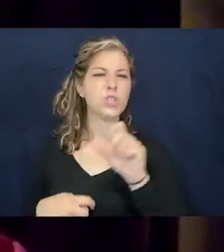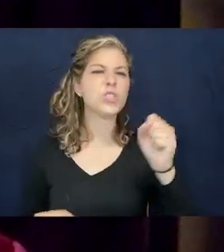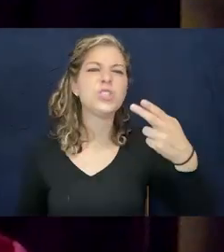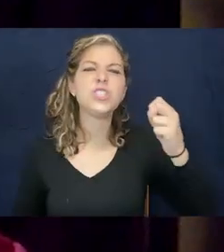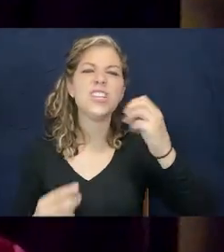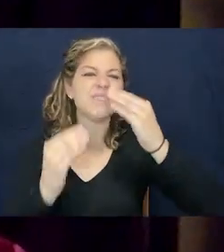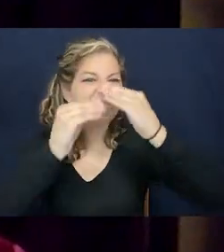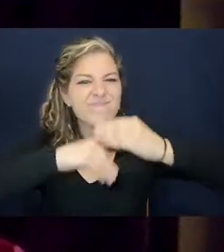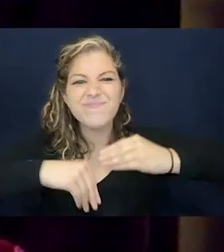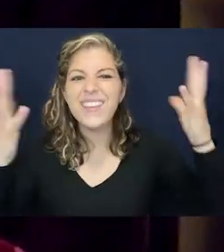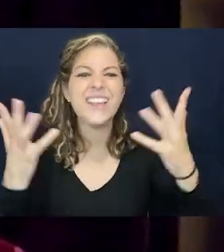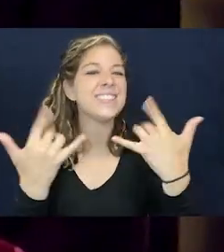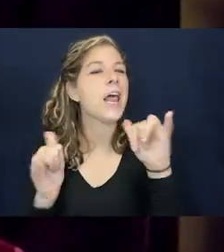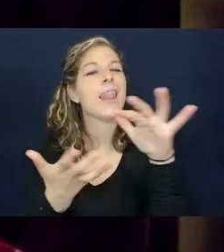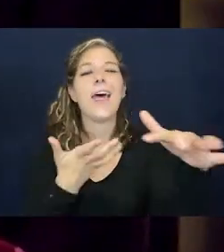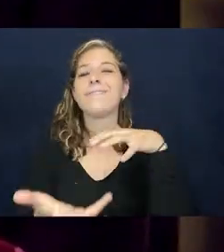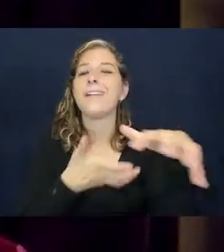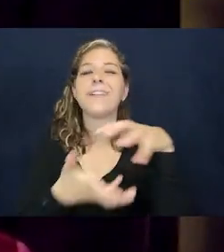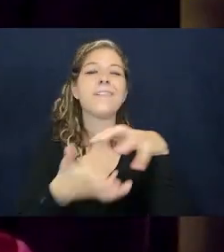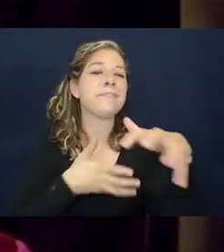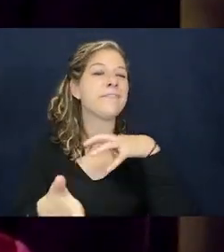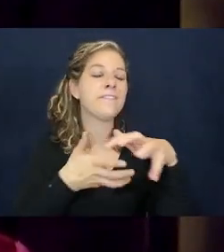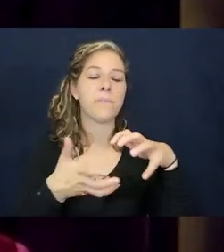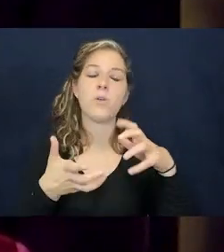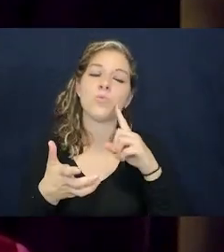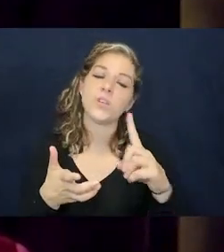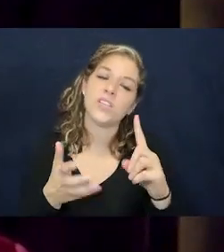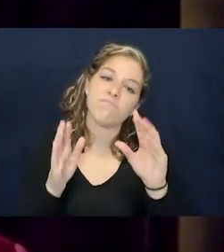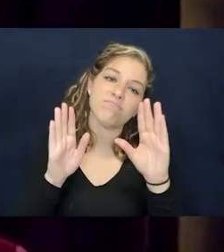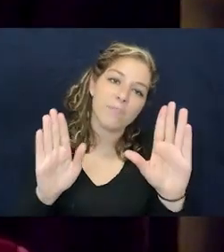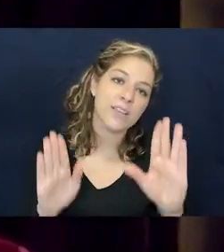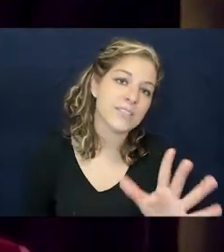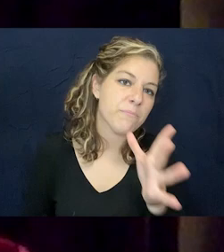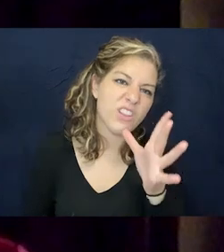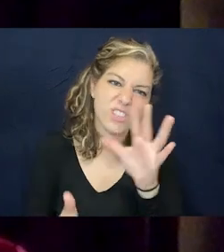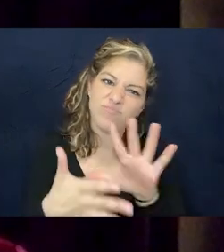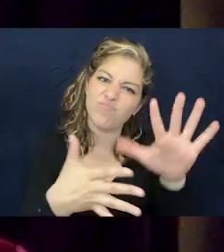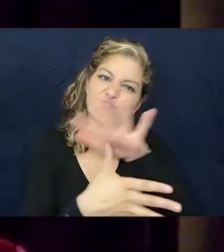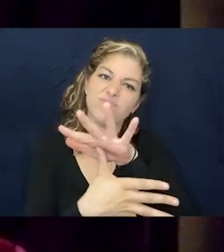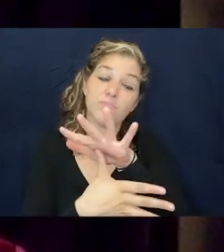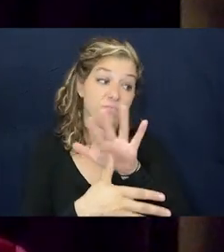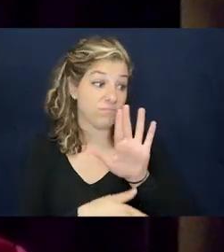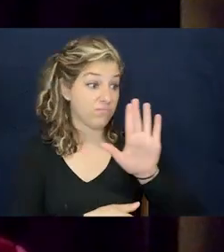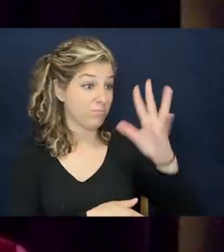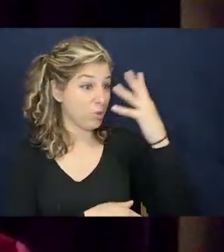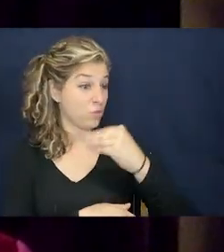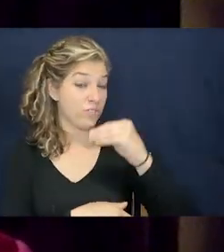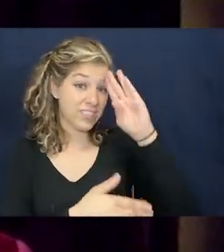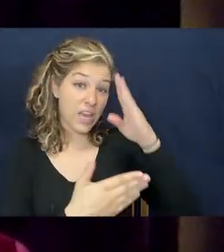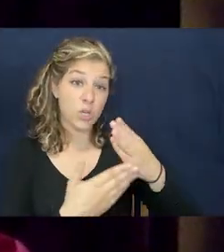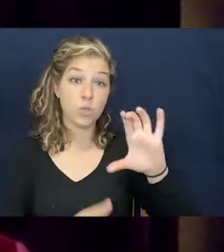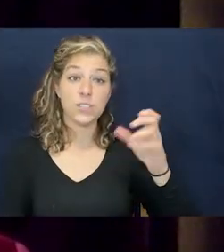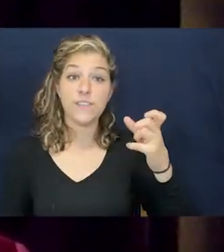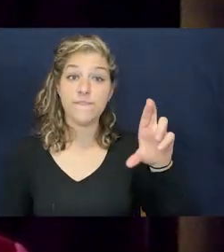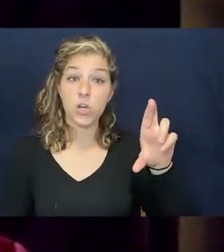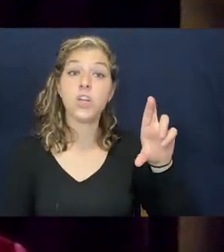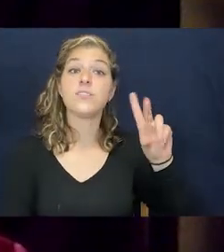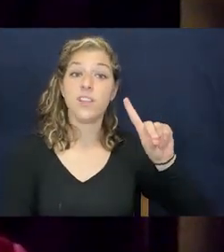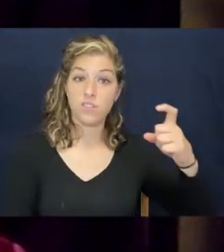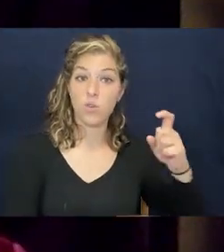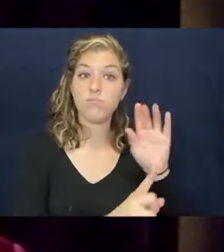the first to laugh at a bad joke, but most of all, she was a fantastic mother. When Annie's beautiful